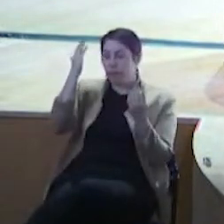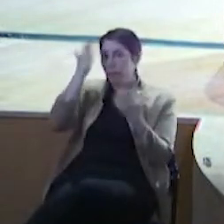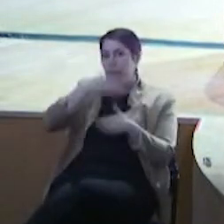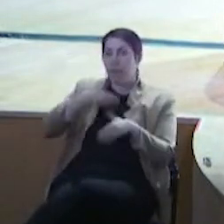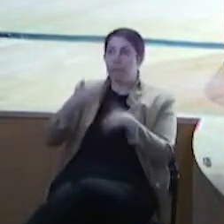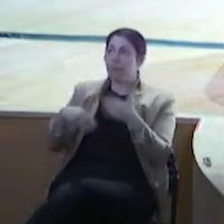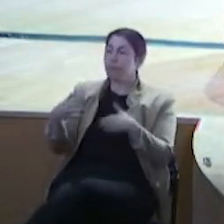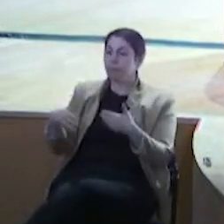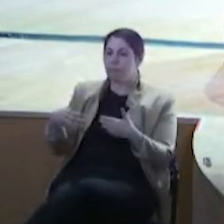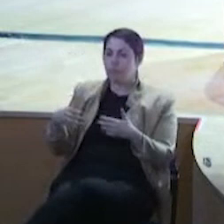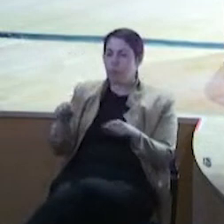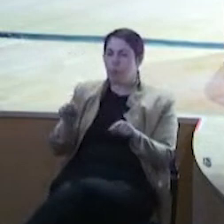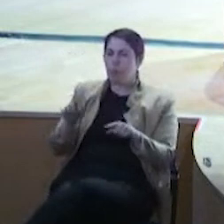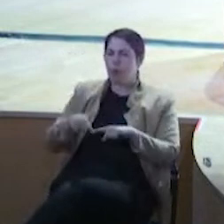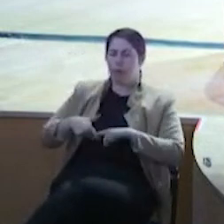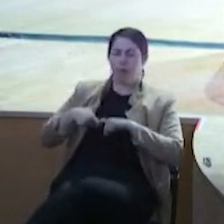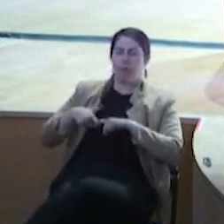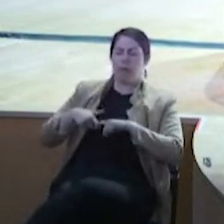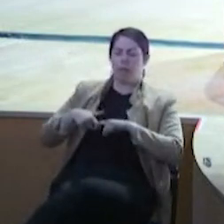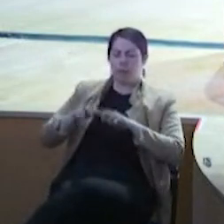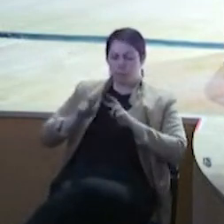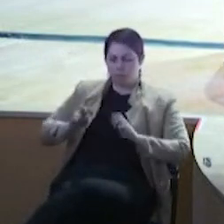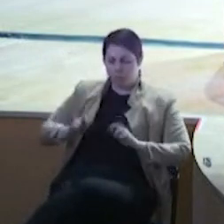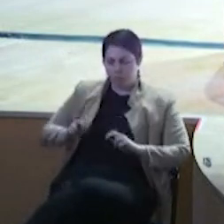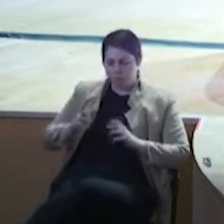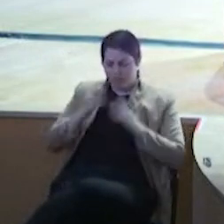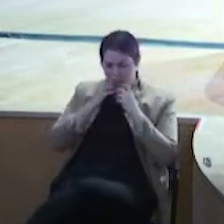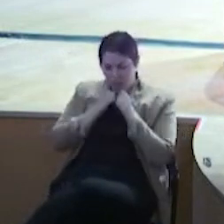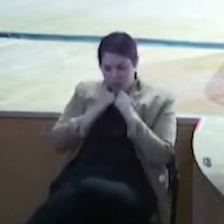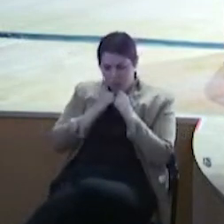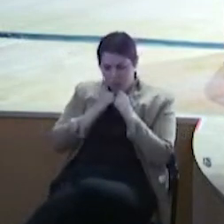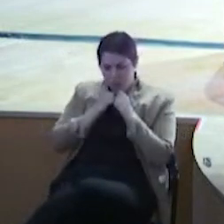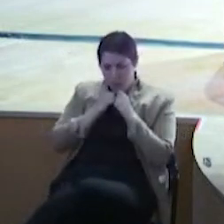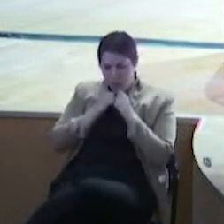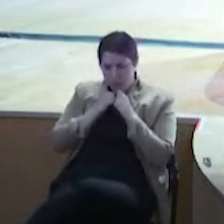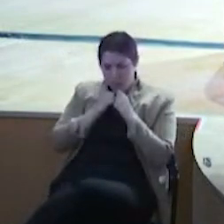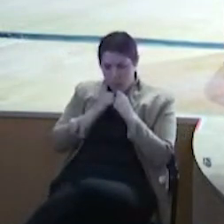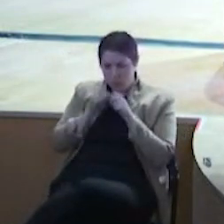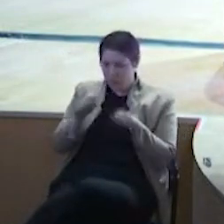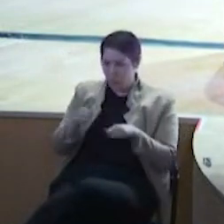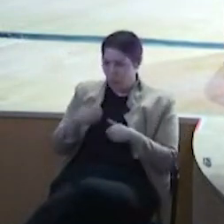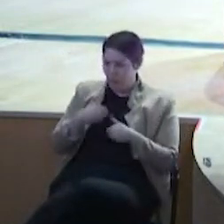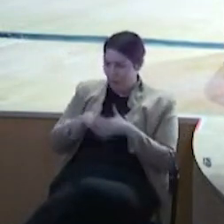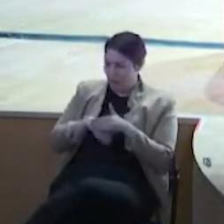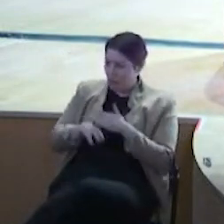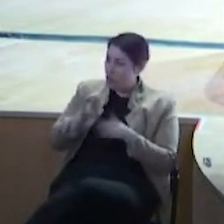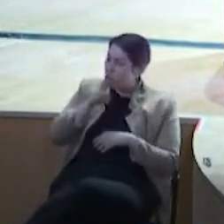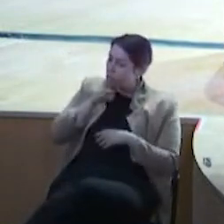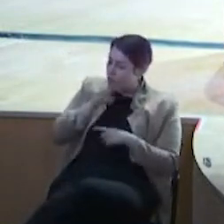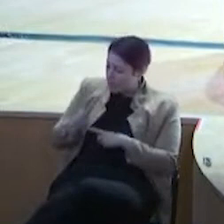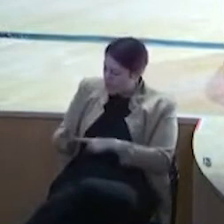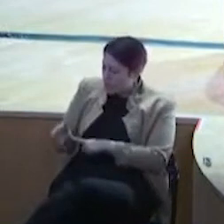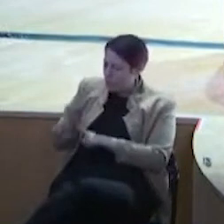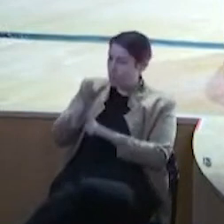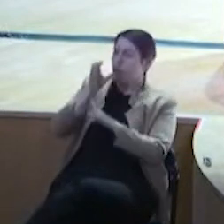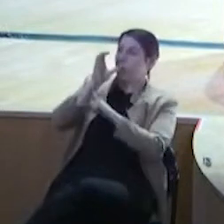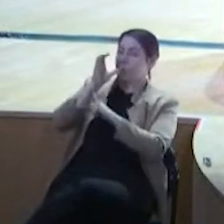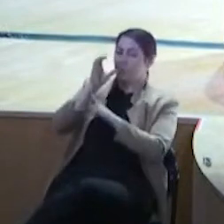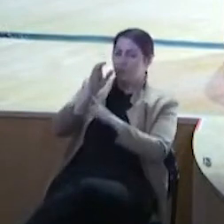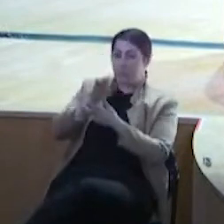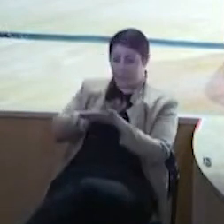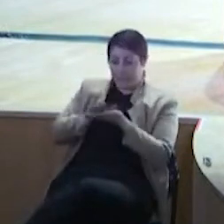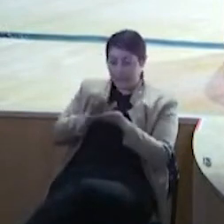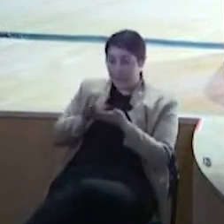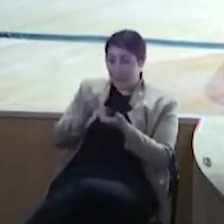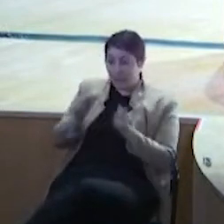be able to put a cup under the faucet and then take a drink. It just has become norm.